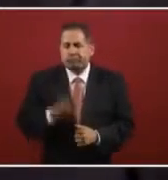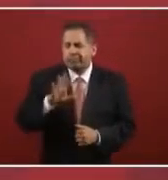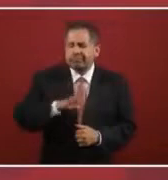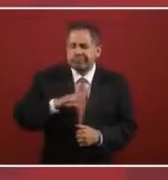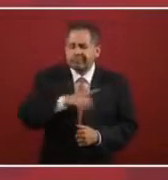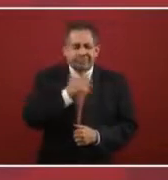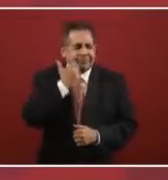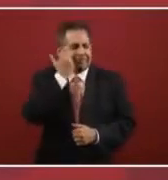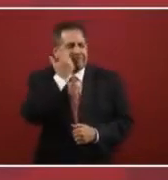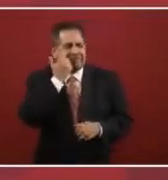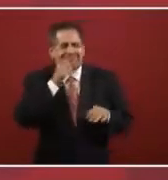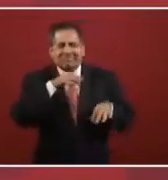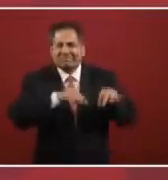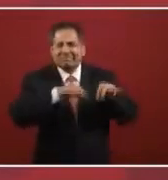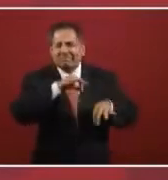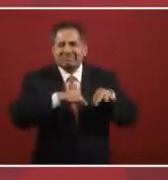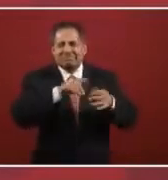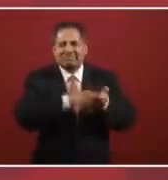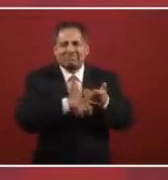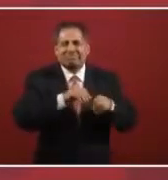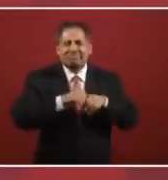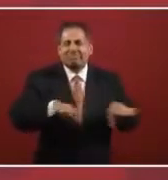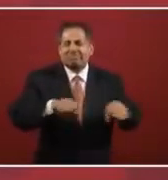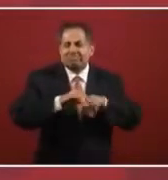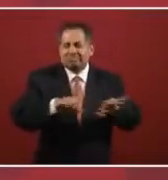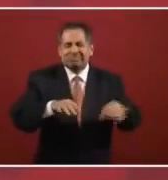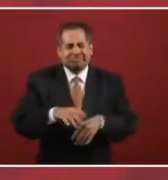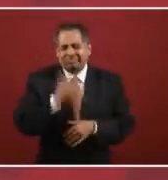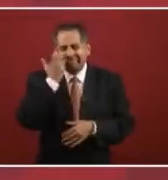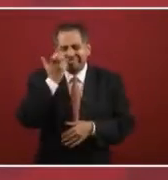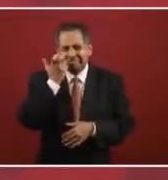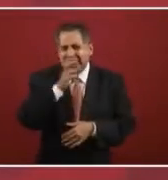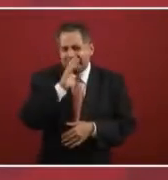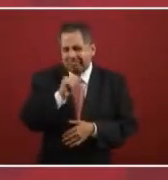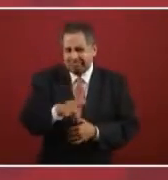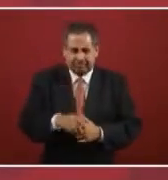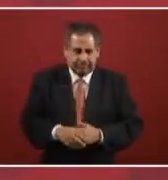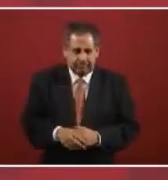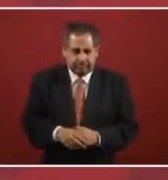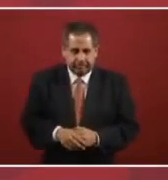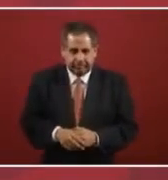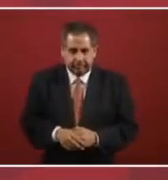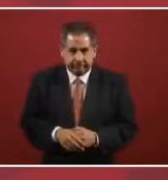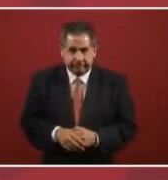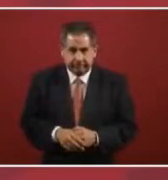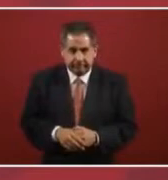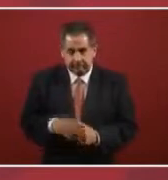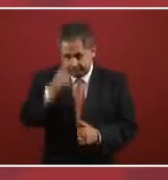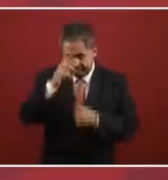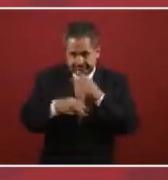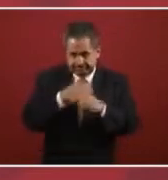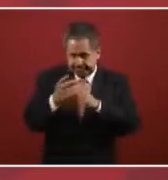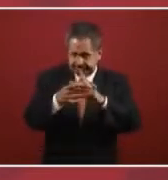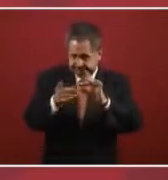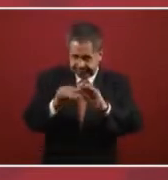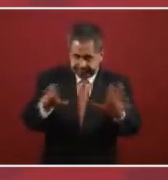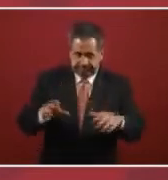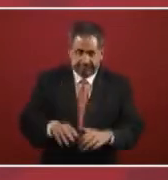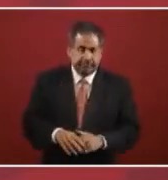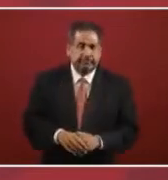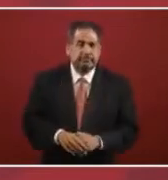lots of en manipulation el manejo informativo of the information para management. aclarar. To